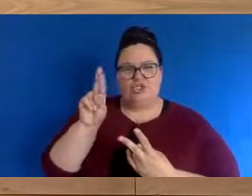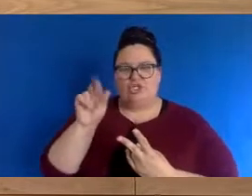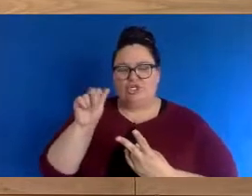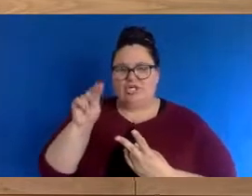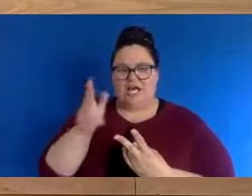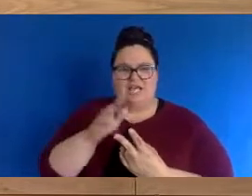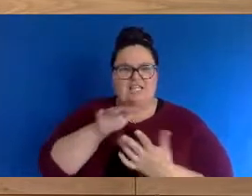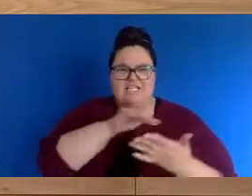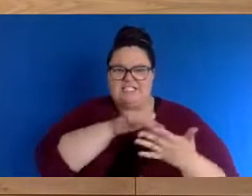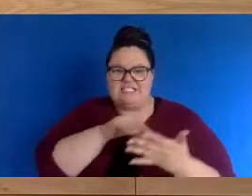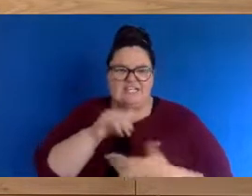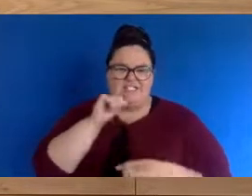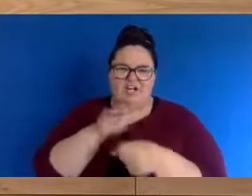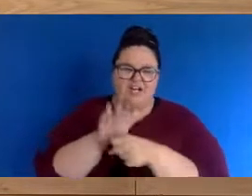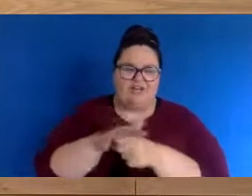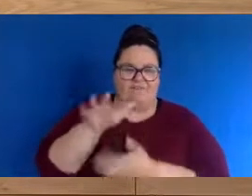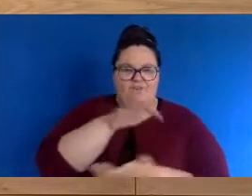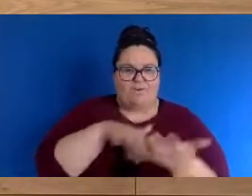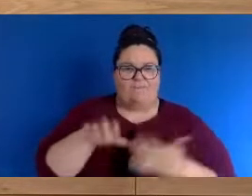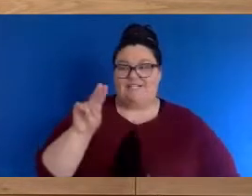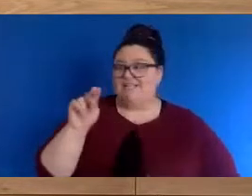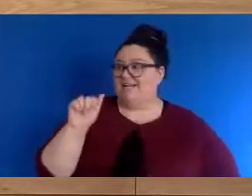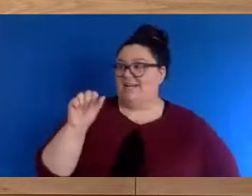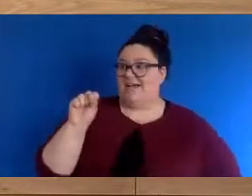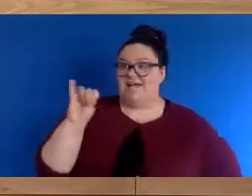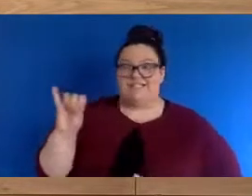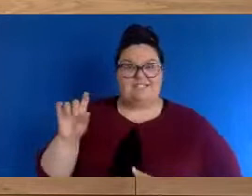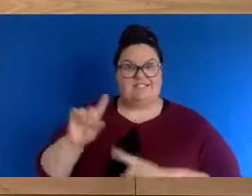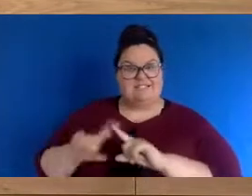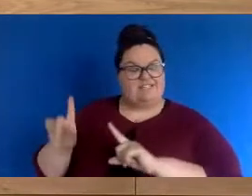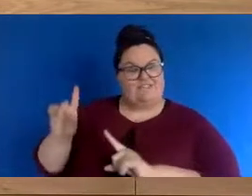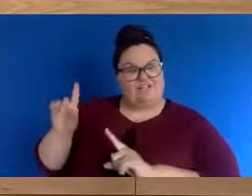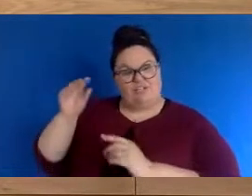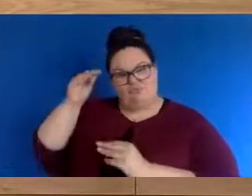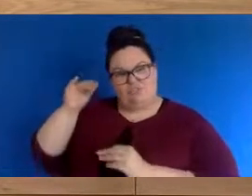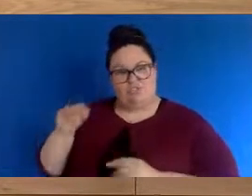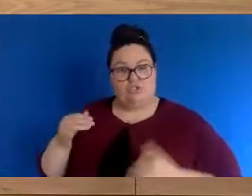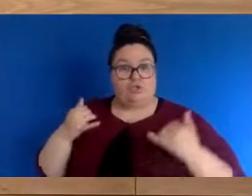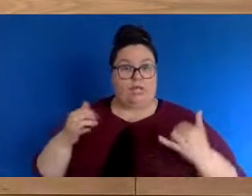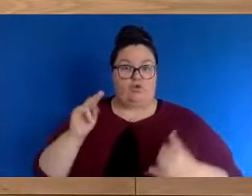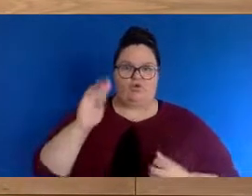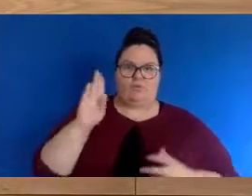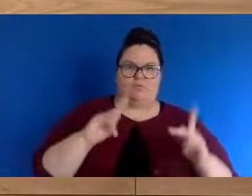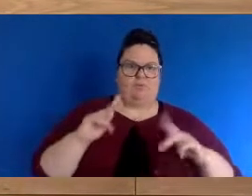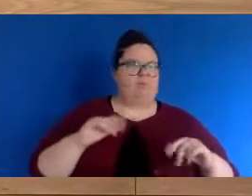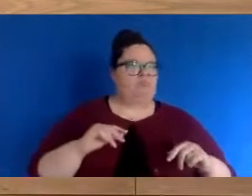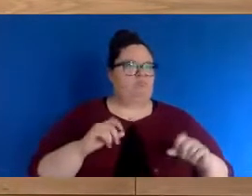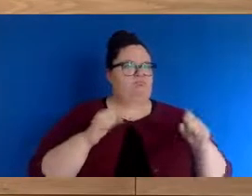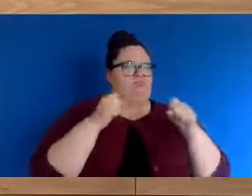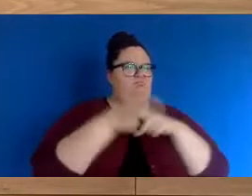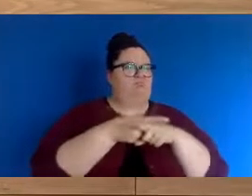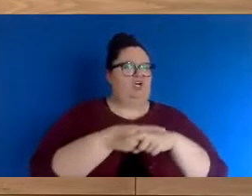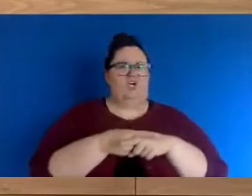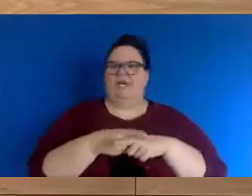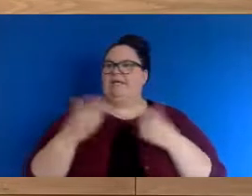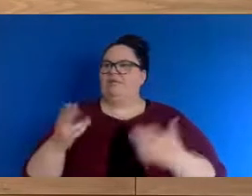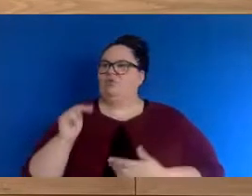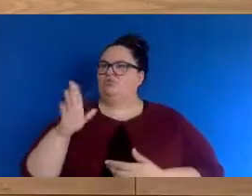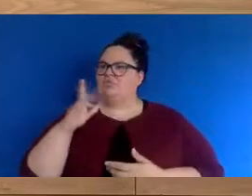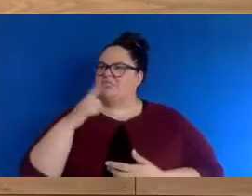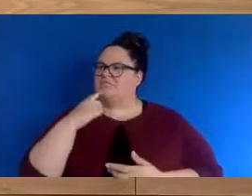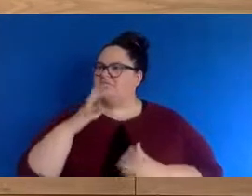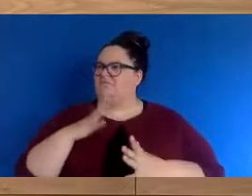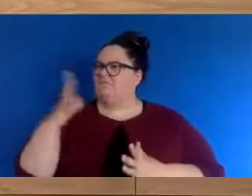your advice and Nancy's advice. What do you say to New Brunswickers who are confused by this mixed messaging they're hearing on this issue?